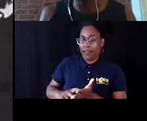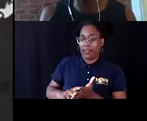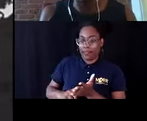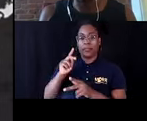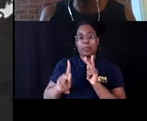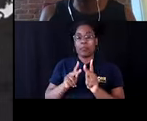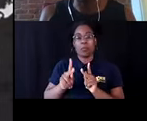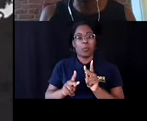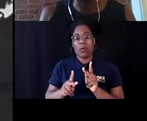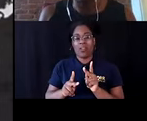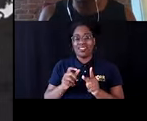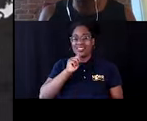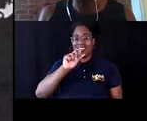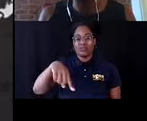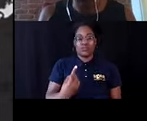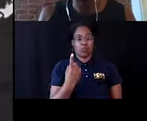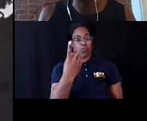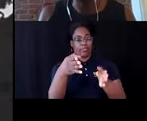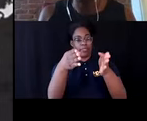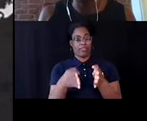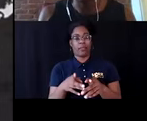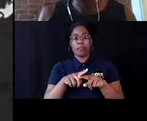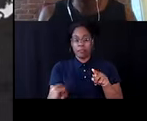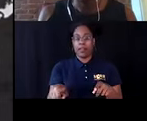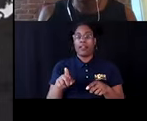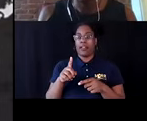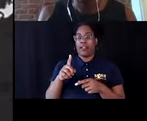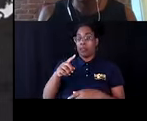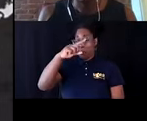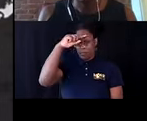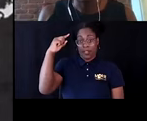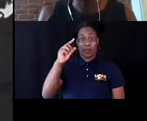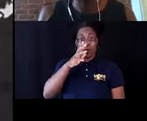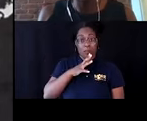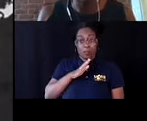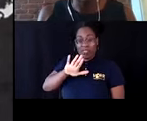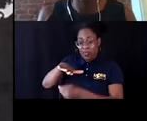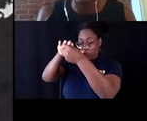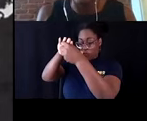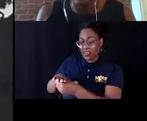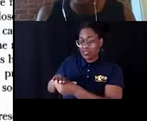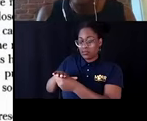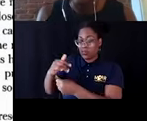versions and dimensions of the oppression of Black women. And so the reason